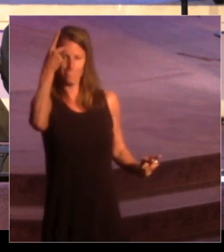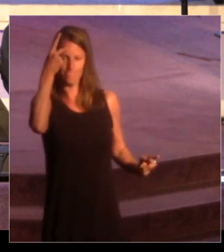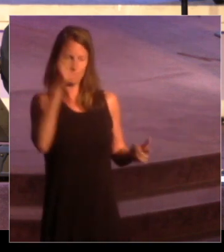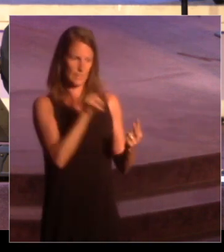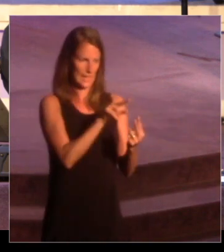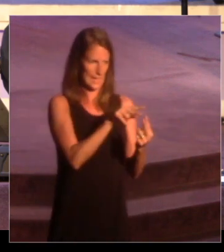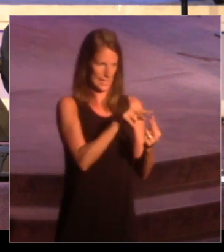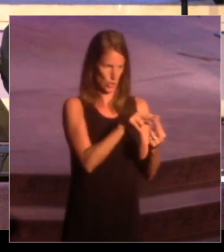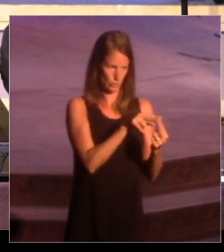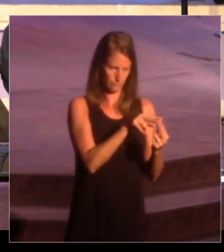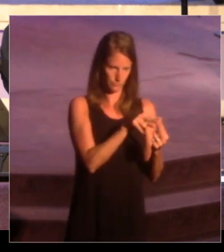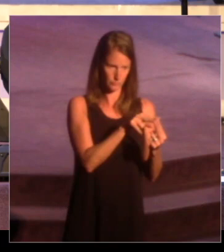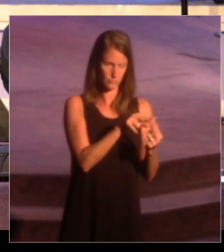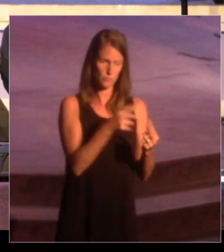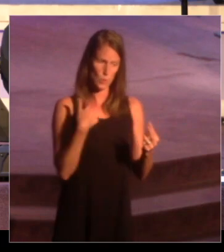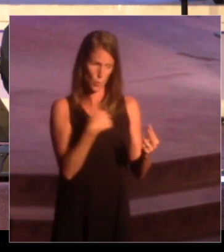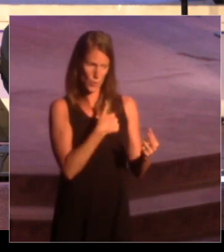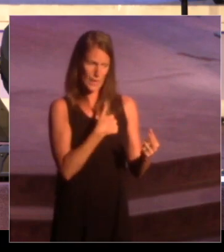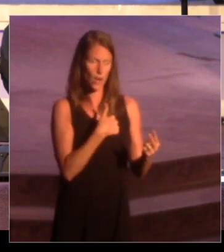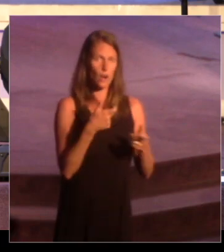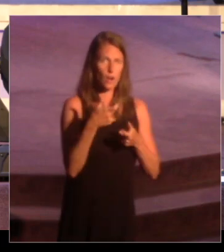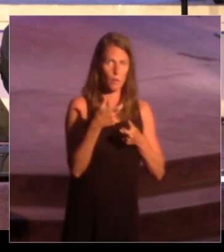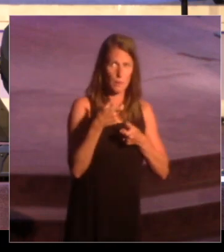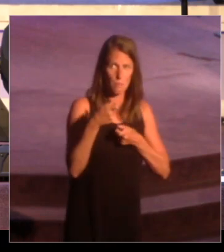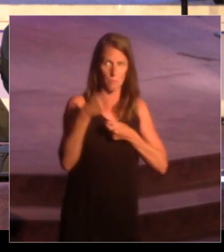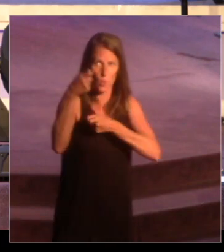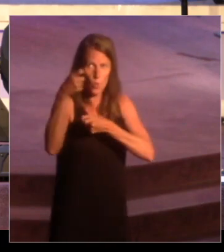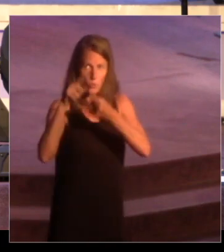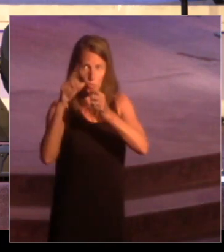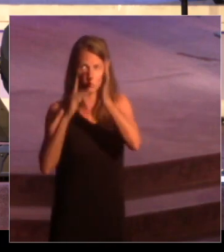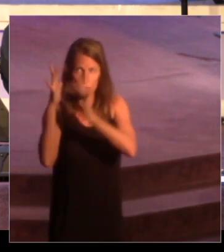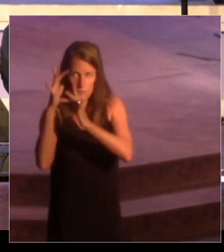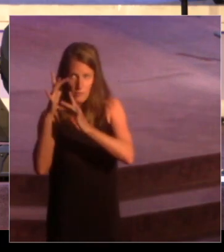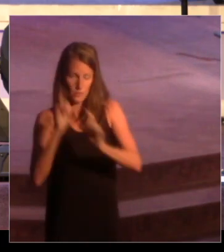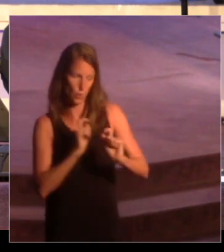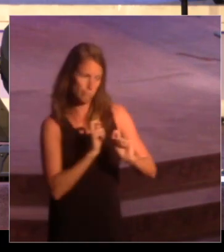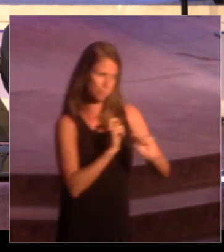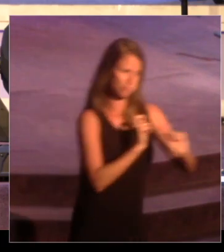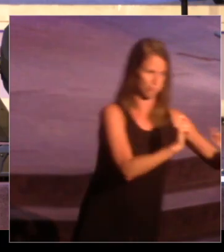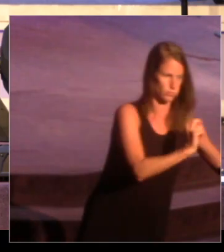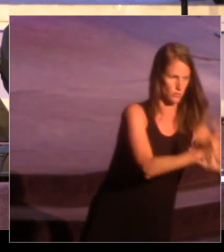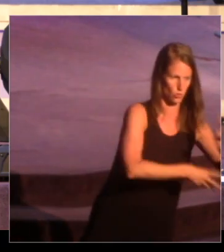either in a state of being pulled towards Christ, or we are being pulled away from